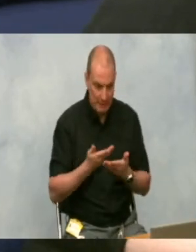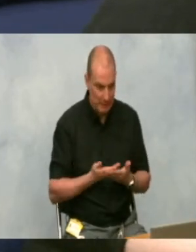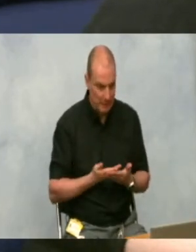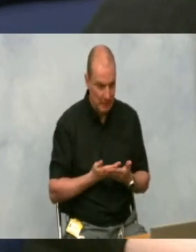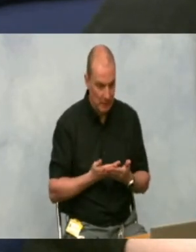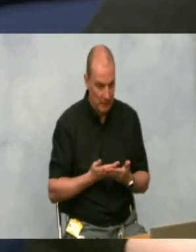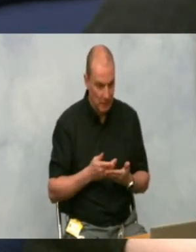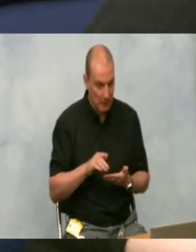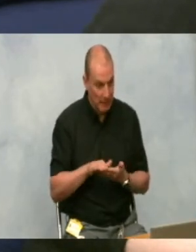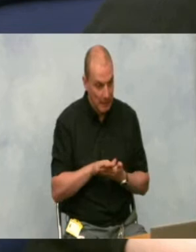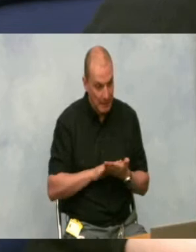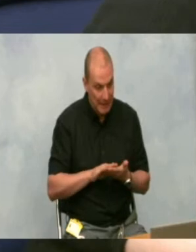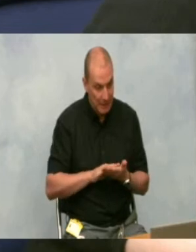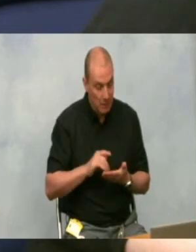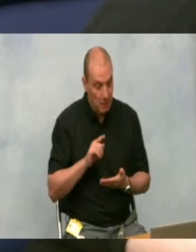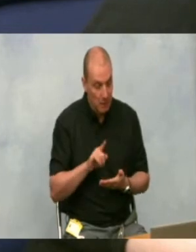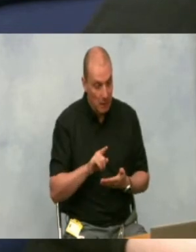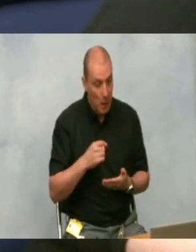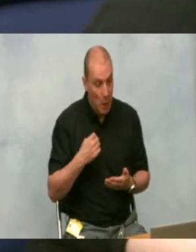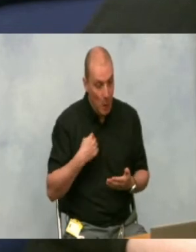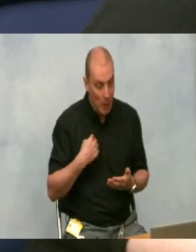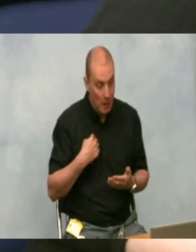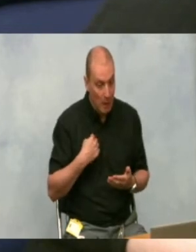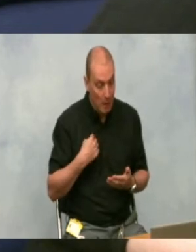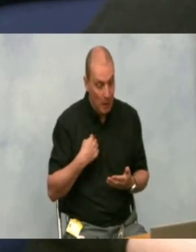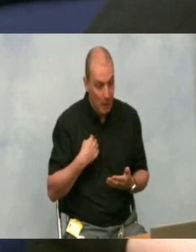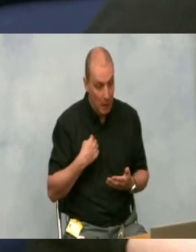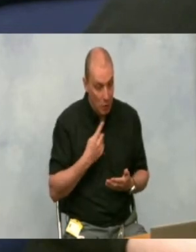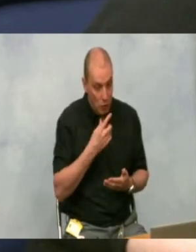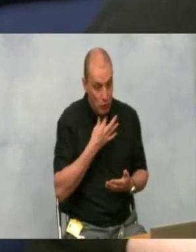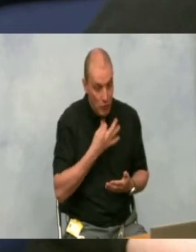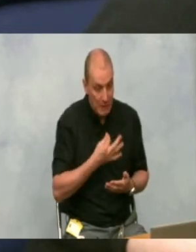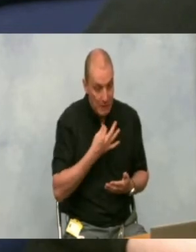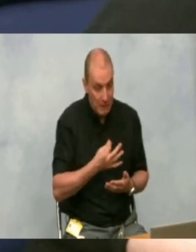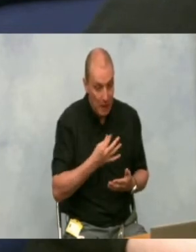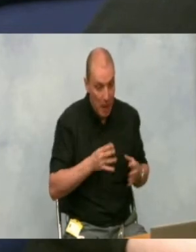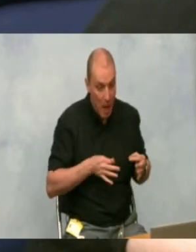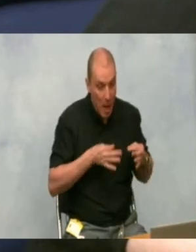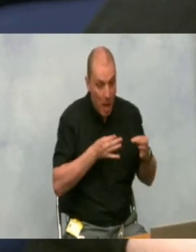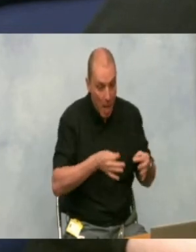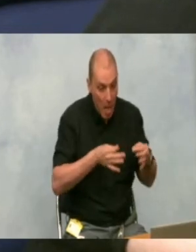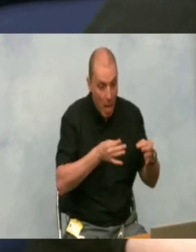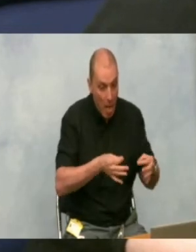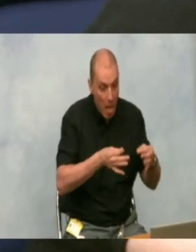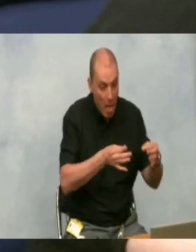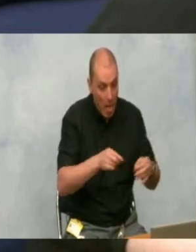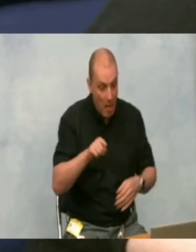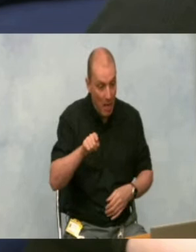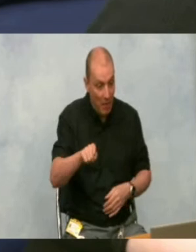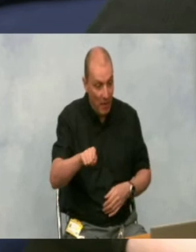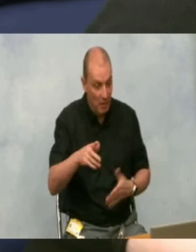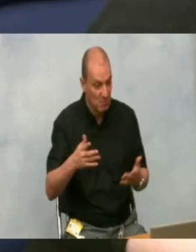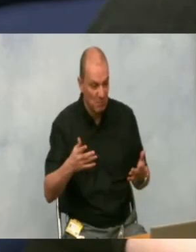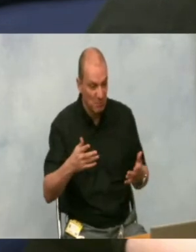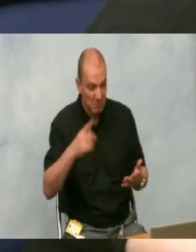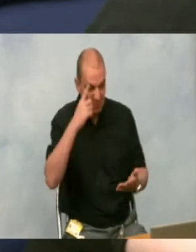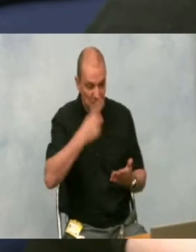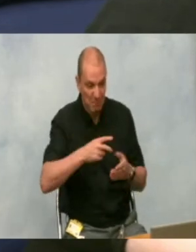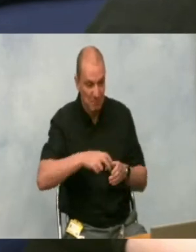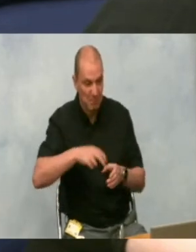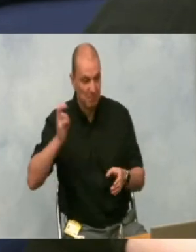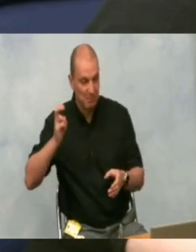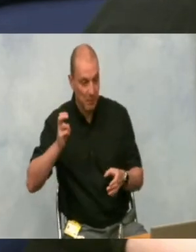stick around if we don't move this past this today? It could end up that they think, well, this isn't worth